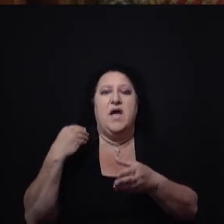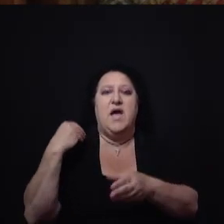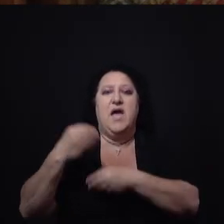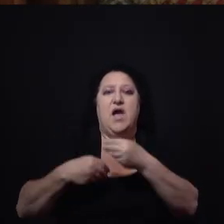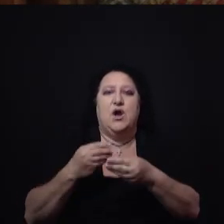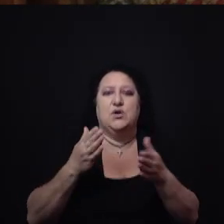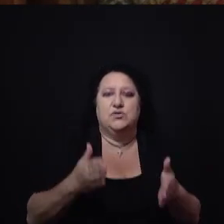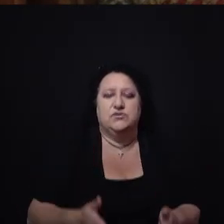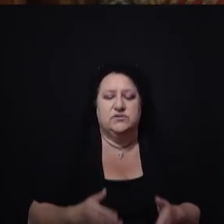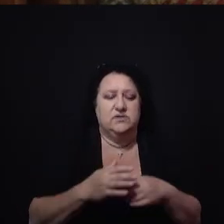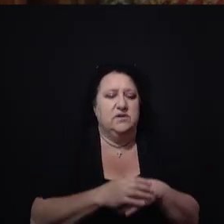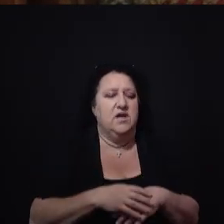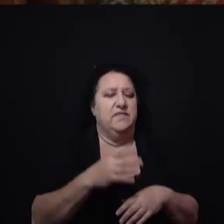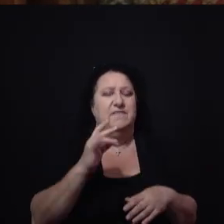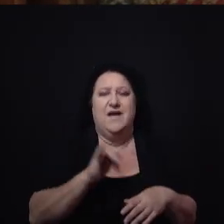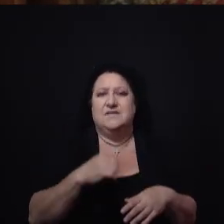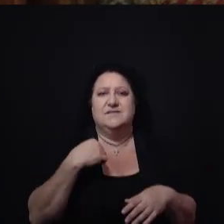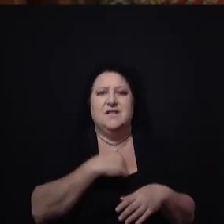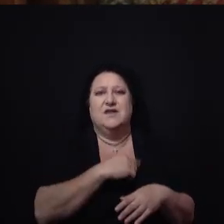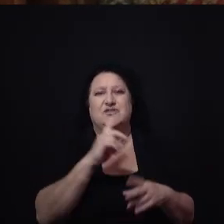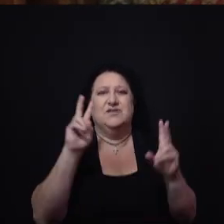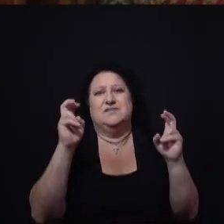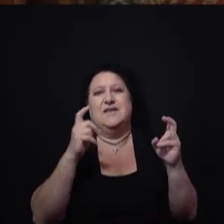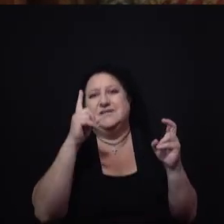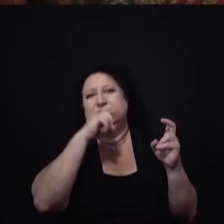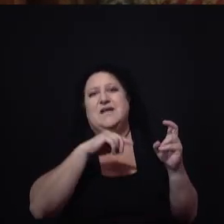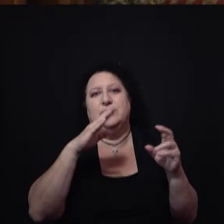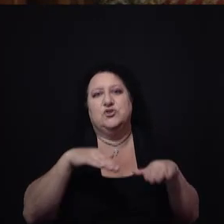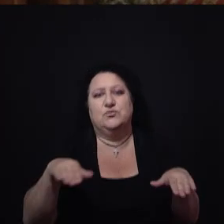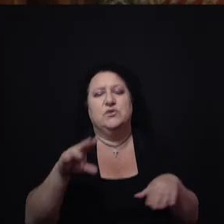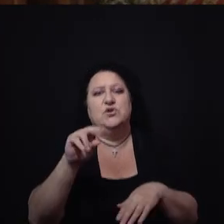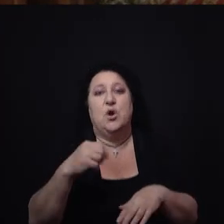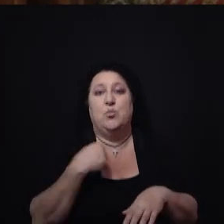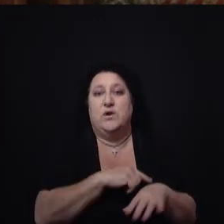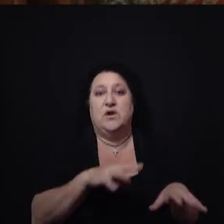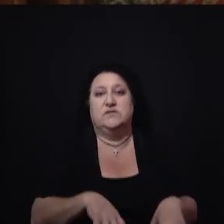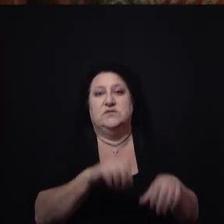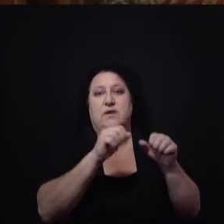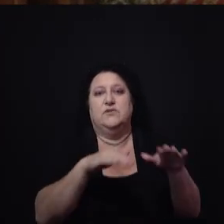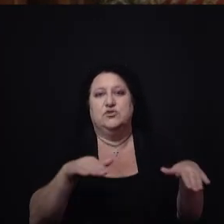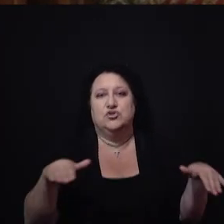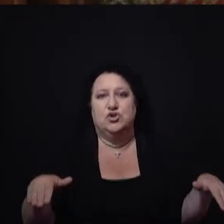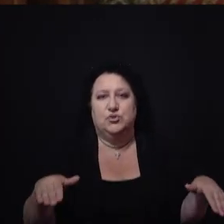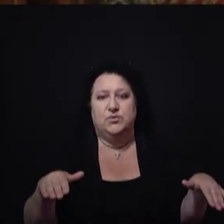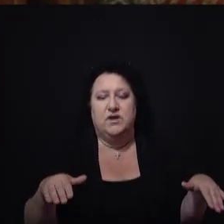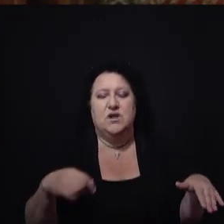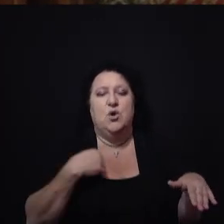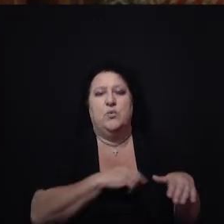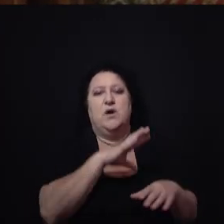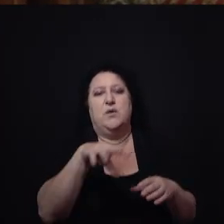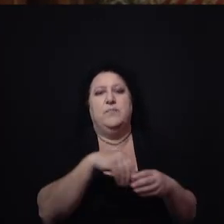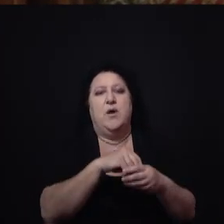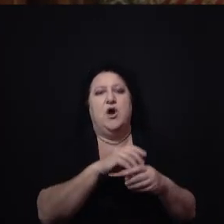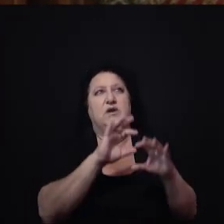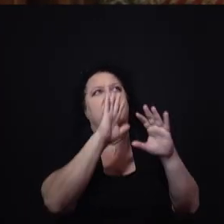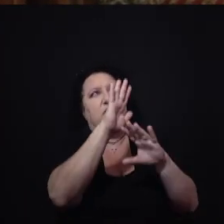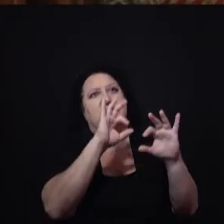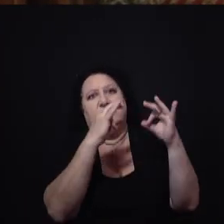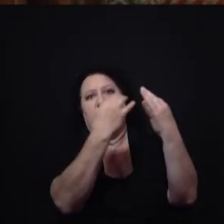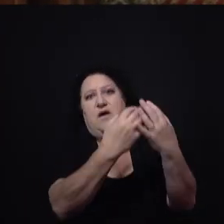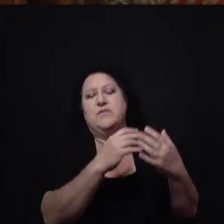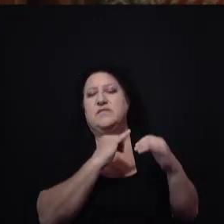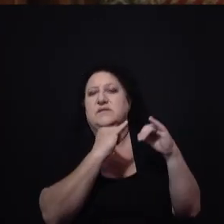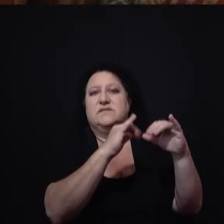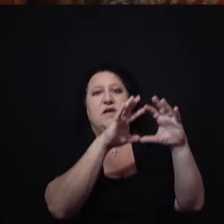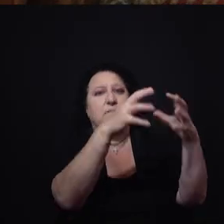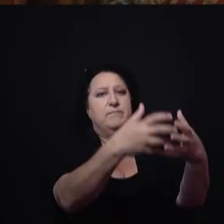somebody's mind. That's not who we are. We are adopted children who are co-heirs. We are part of the family of God, part of the same body and the promises